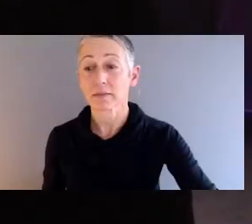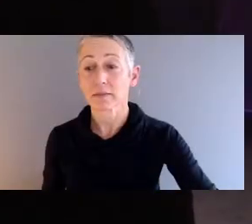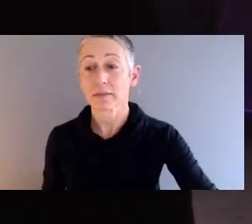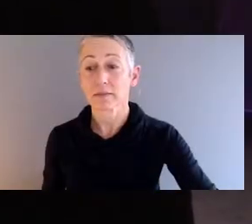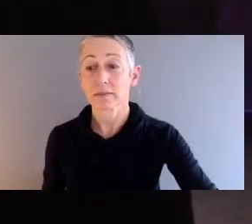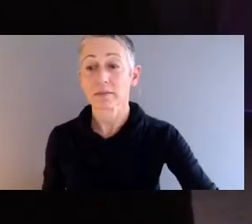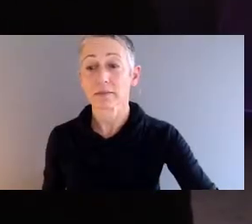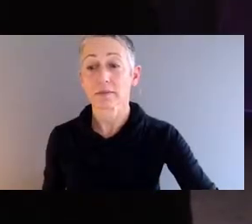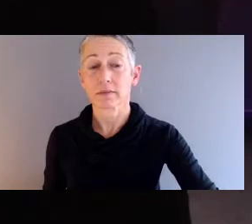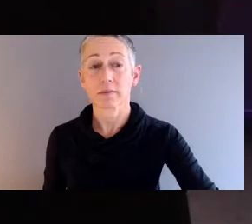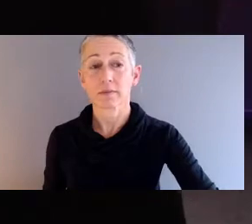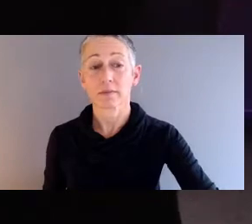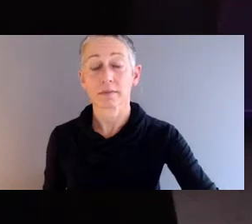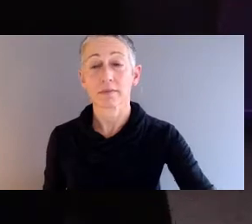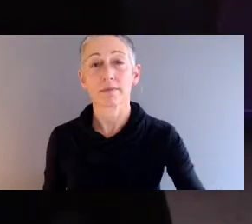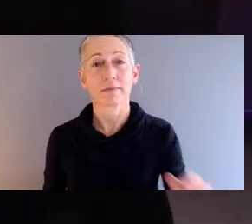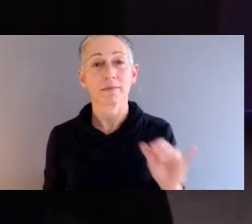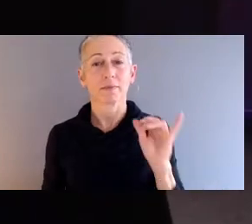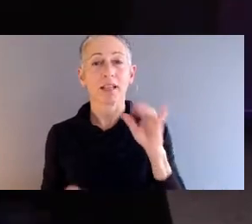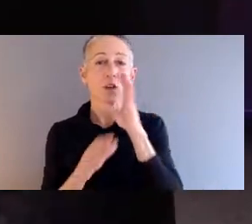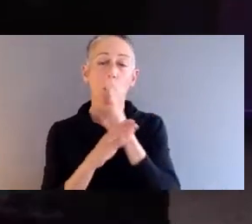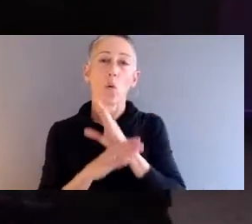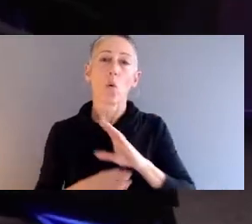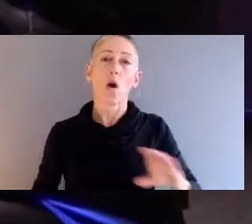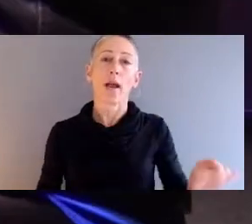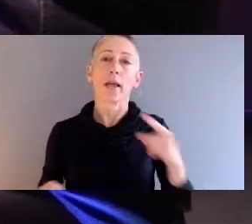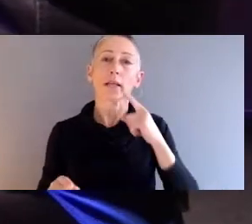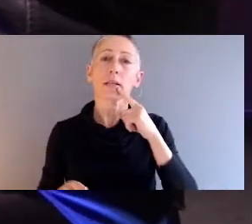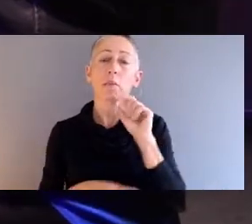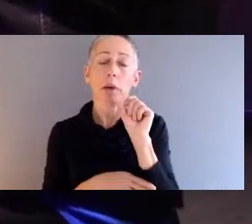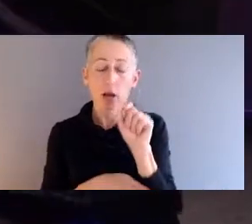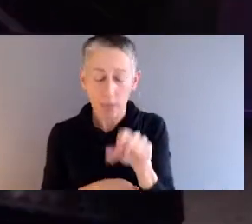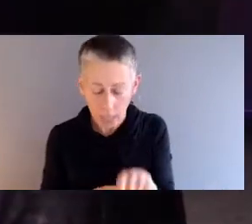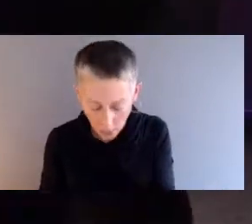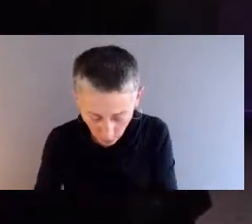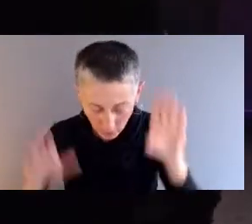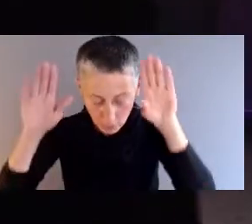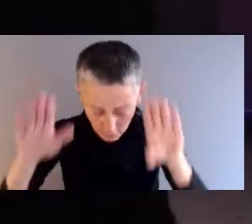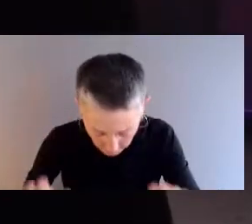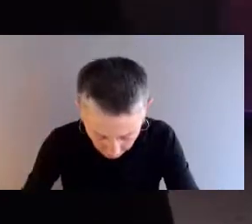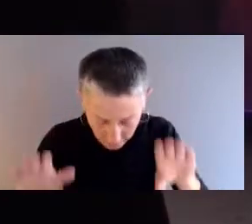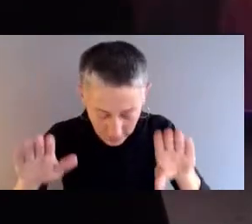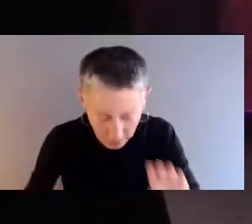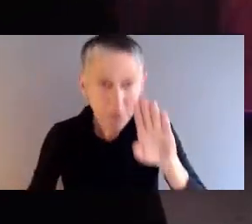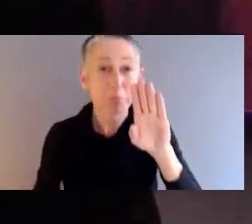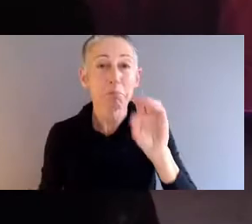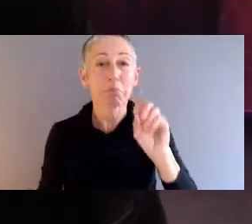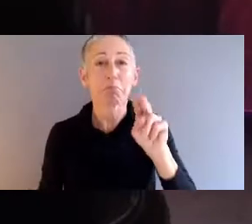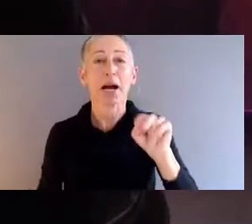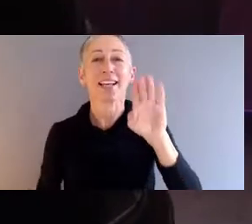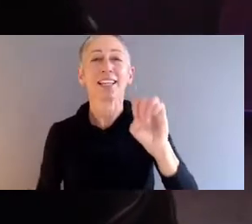song. Bonnie, bow down. Bow down. Bonnie Milligan. Holy moly. Woo!